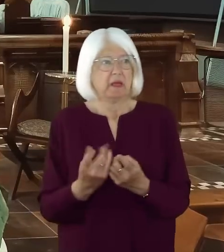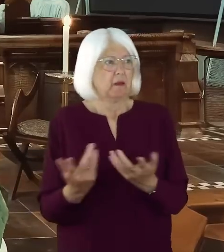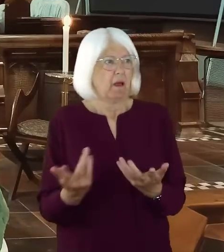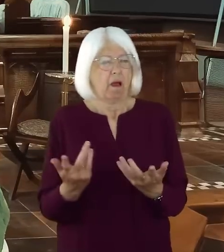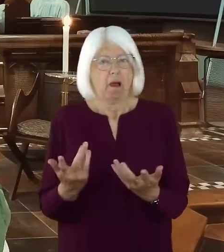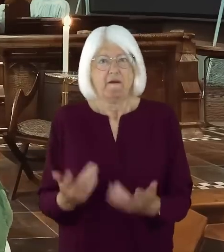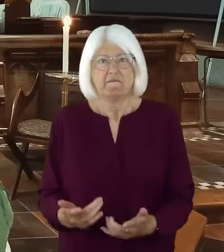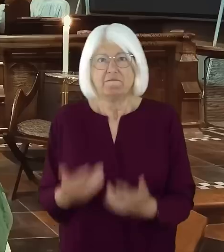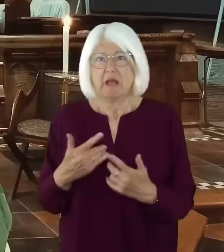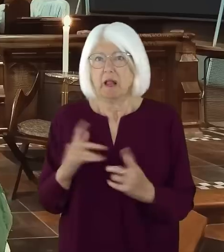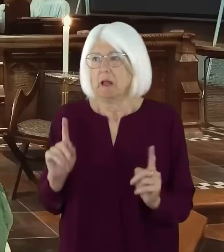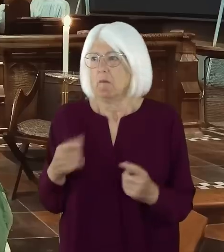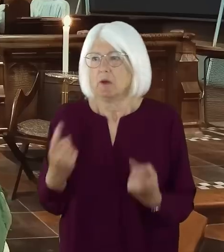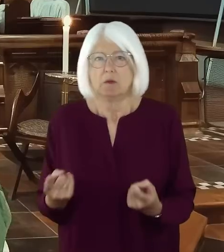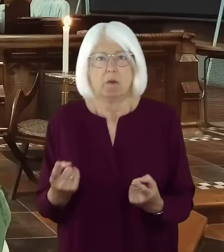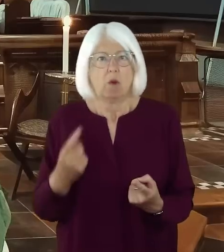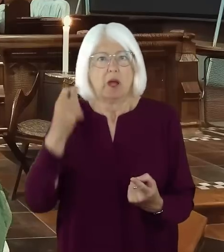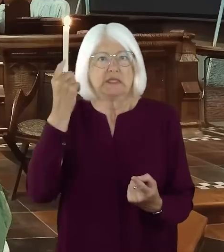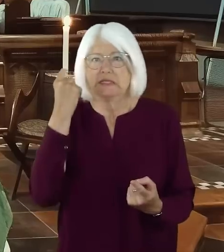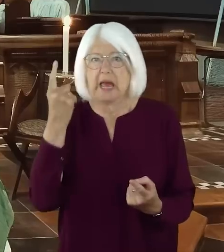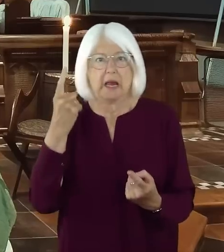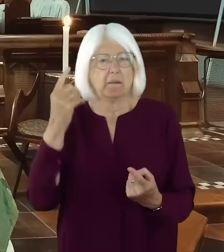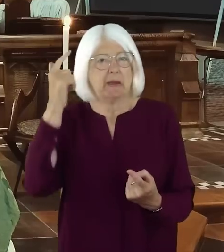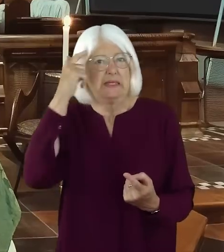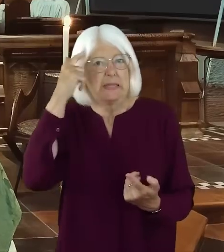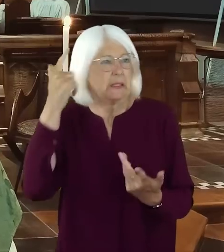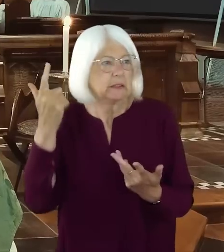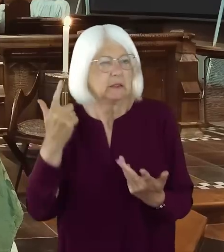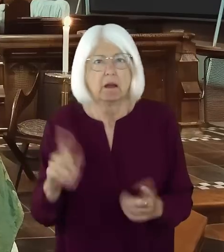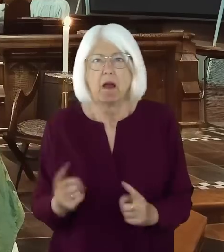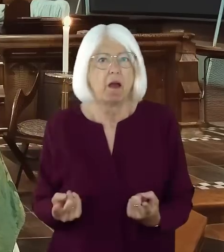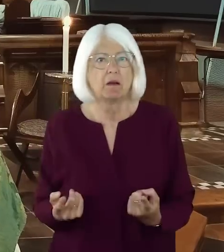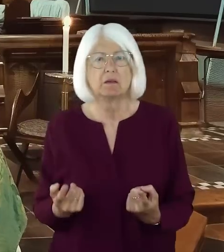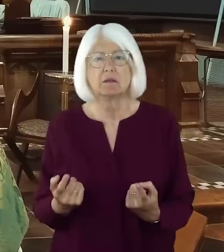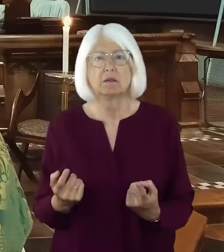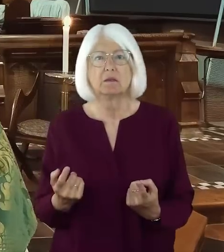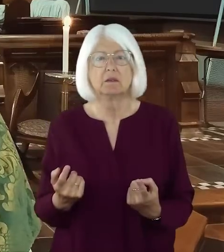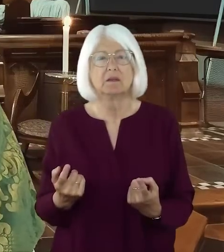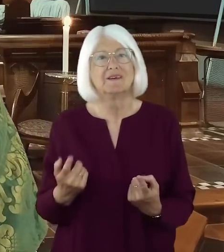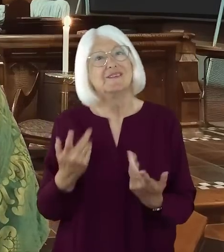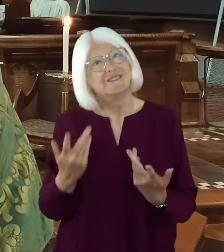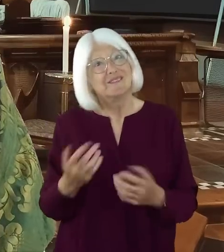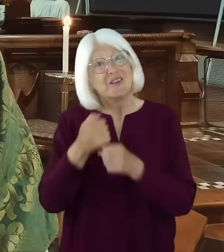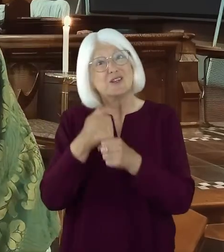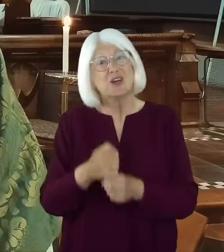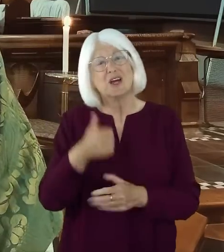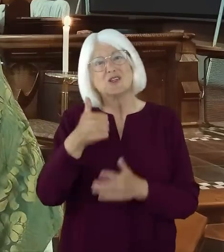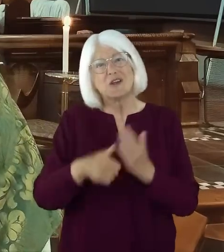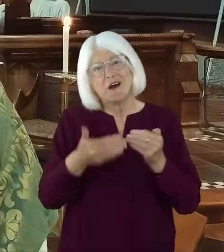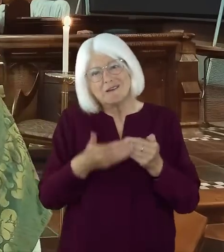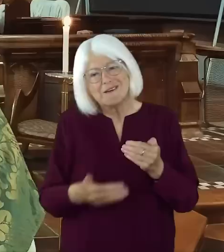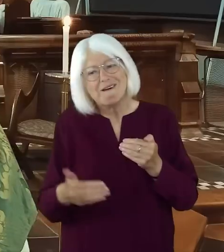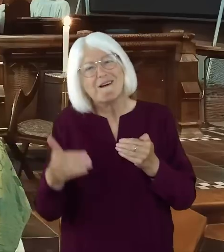by things which seem impossible to understand or make sense of. As the church begins what it calls ordinary